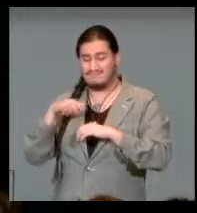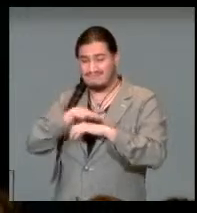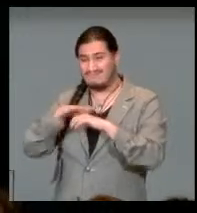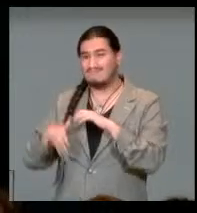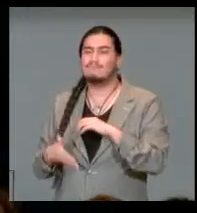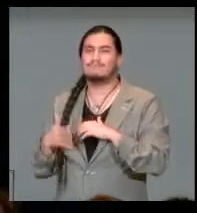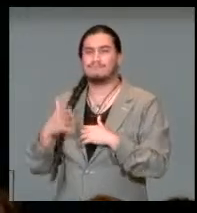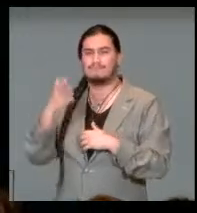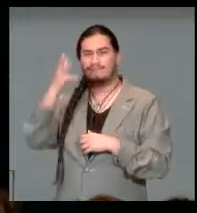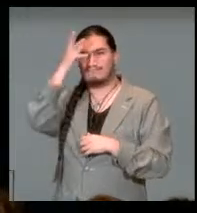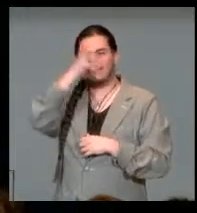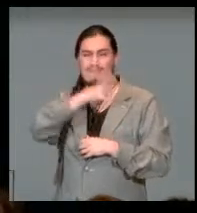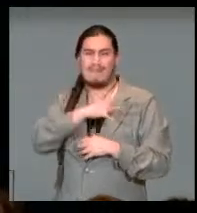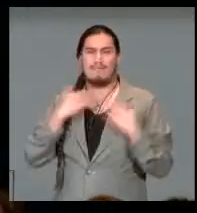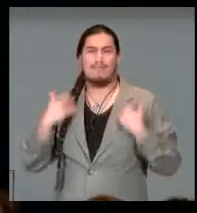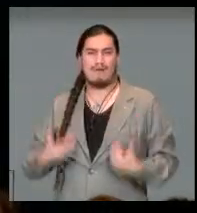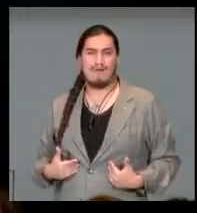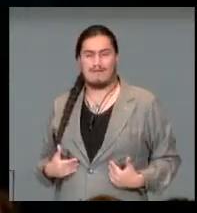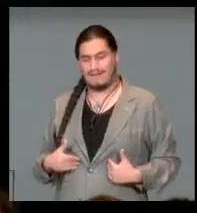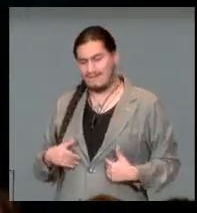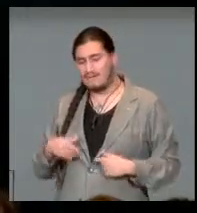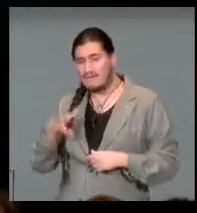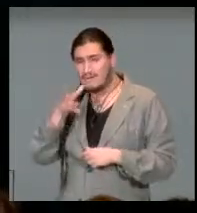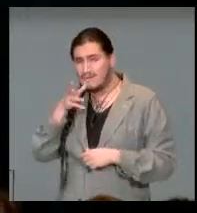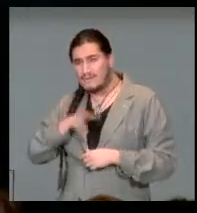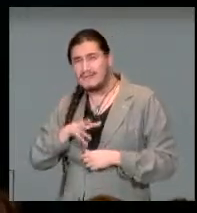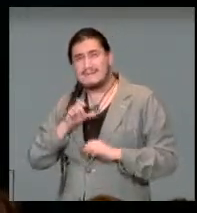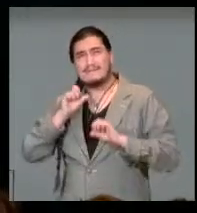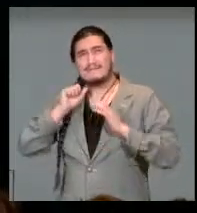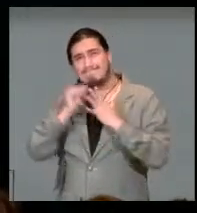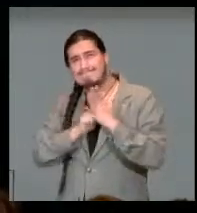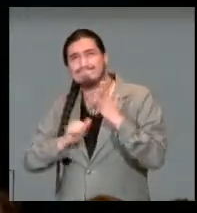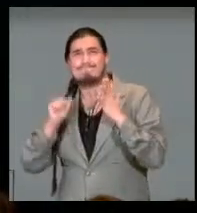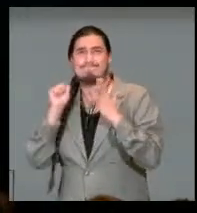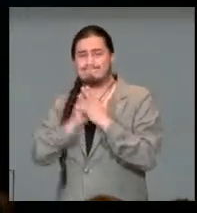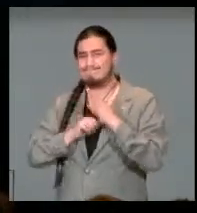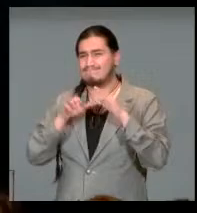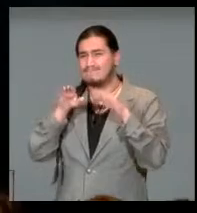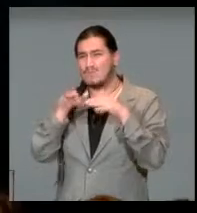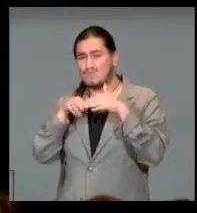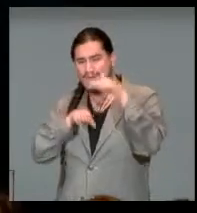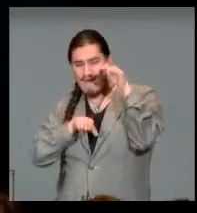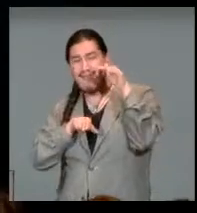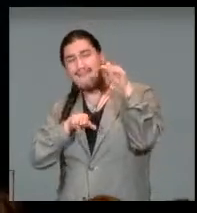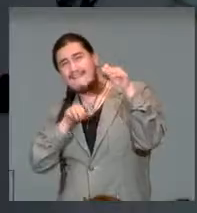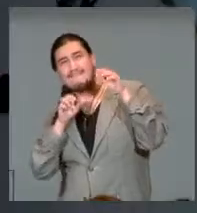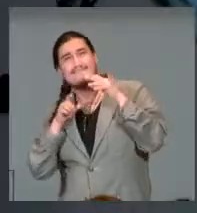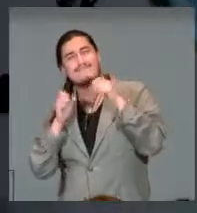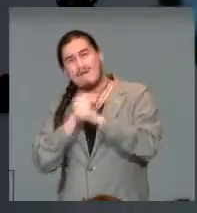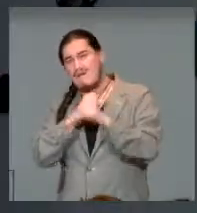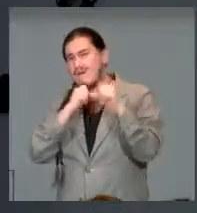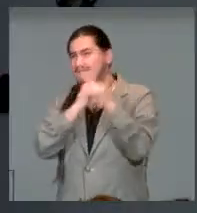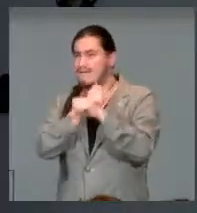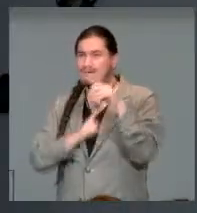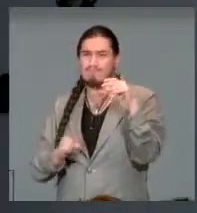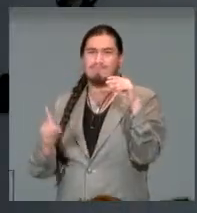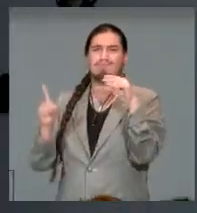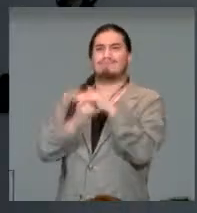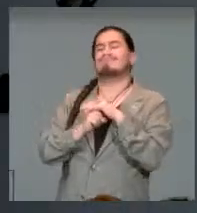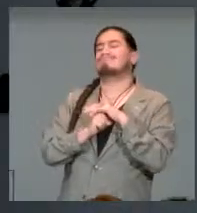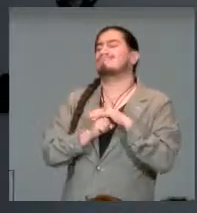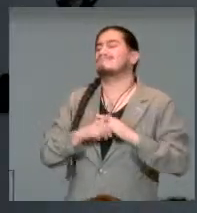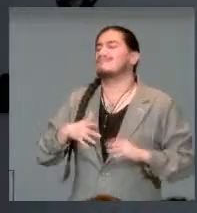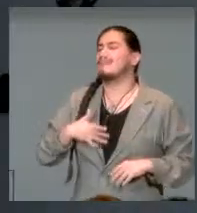pushed against this male pelvis, her coffin door, to rise from this grave every morning. She tickled my